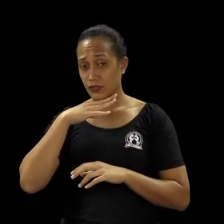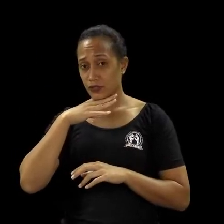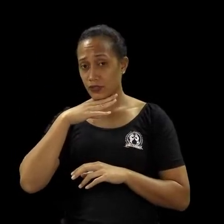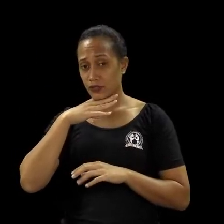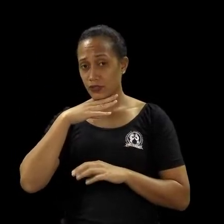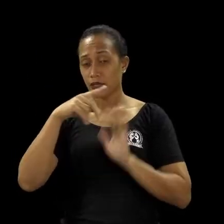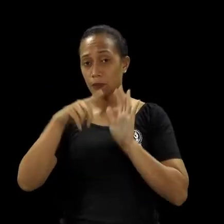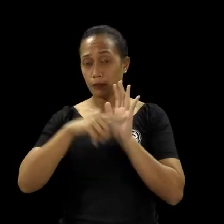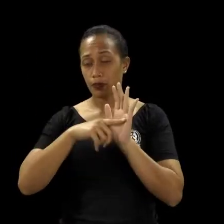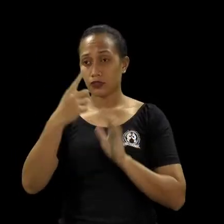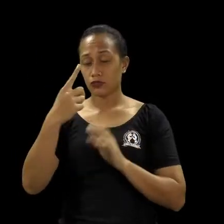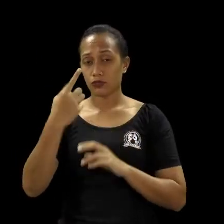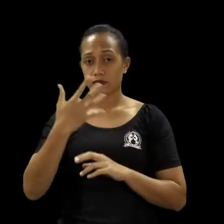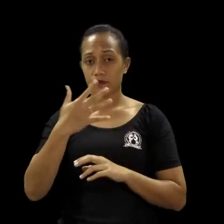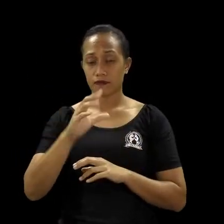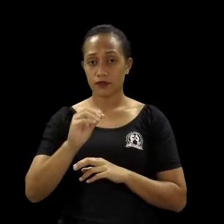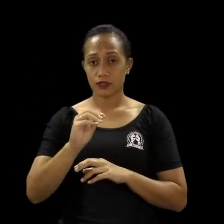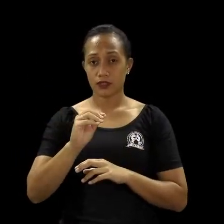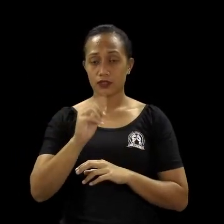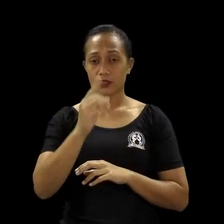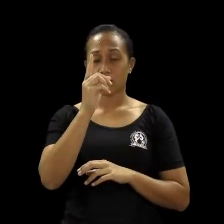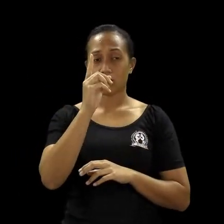and minus 150,